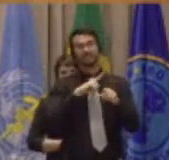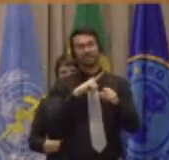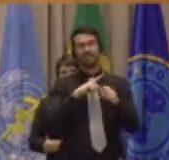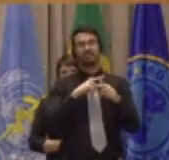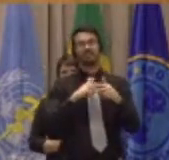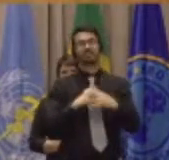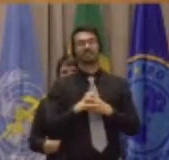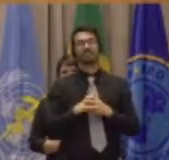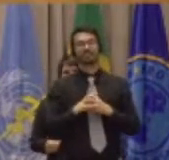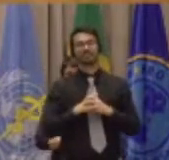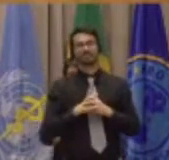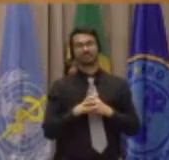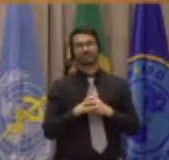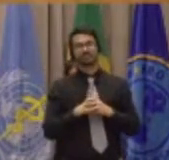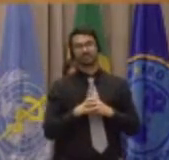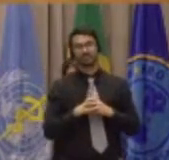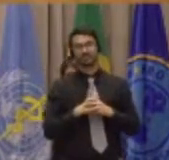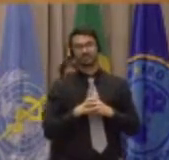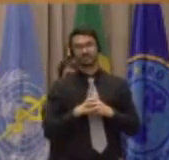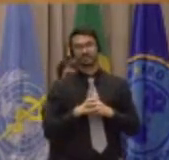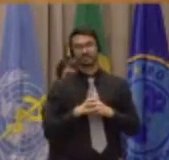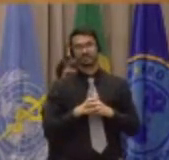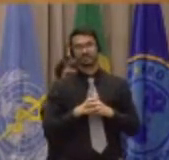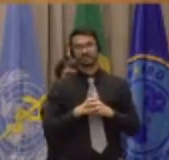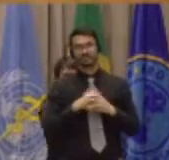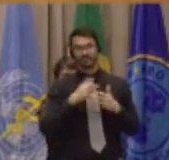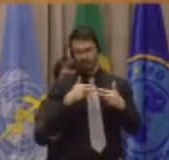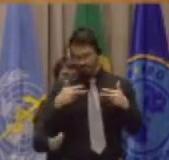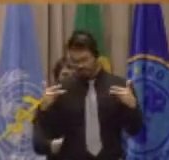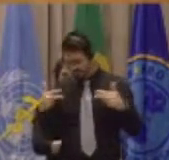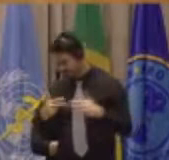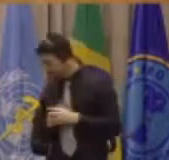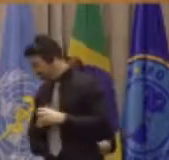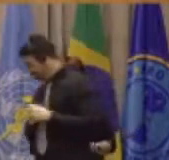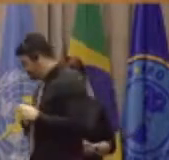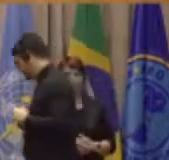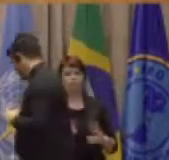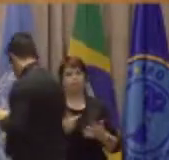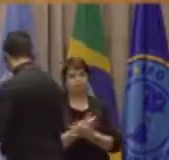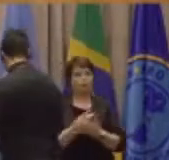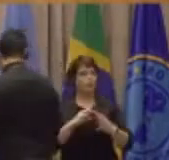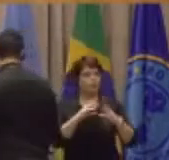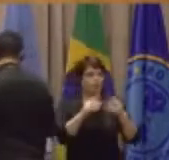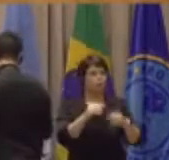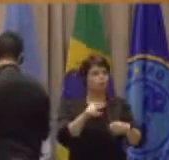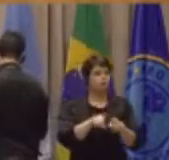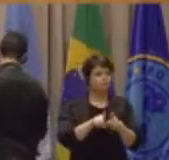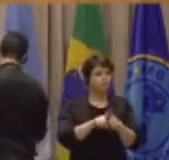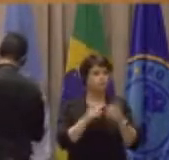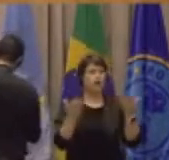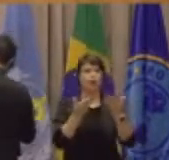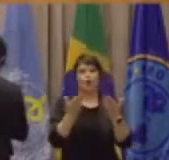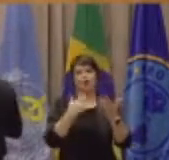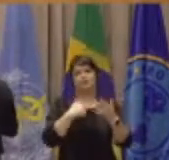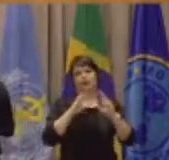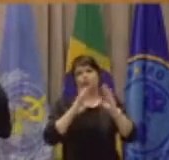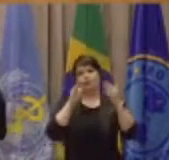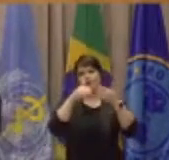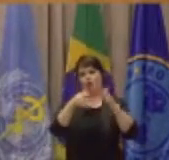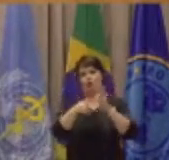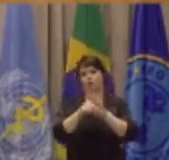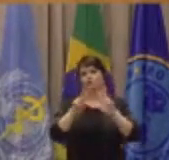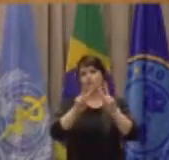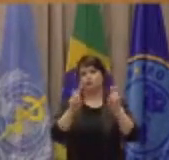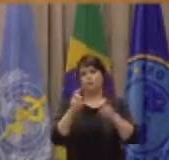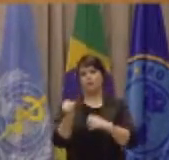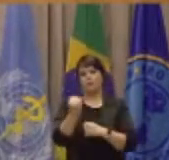have this emergency information and to link the cases and process, and